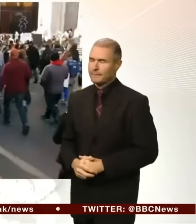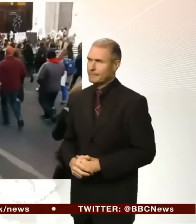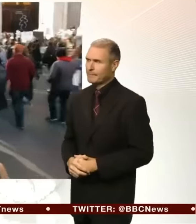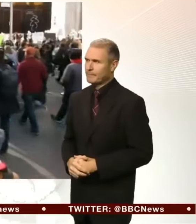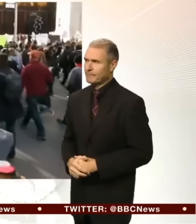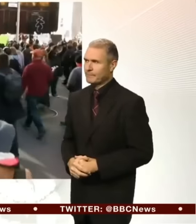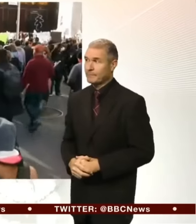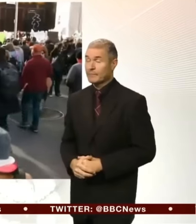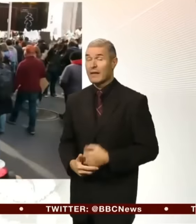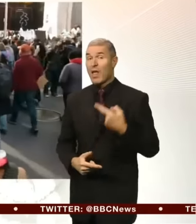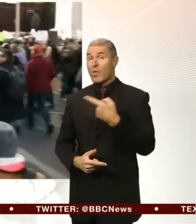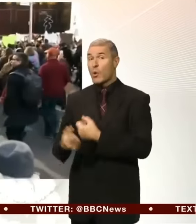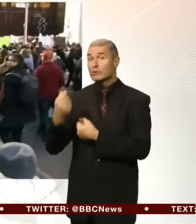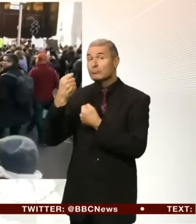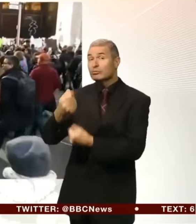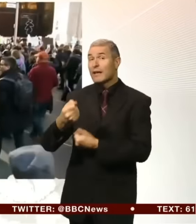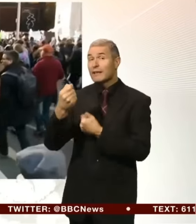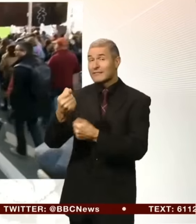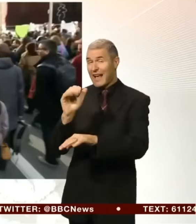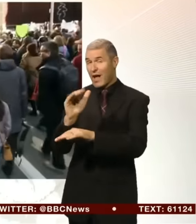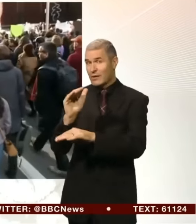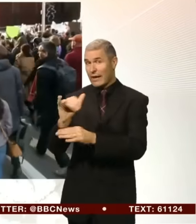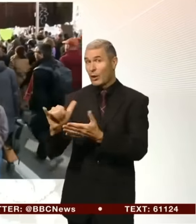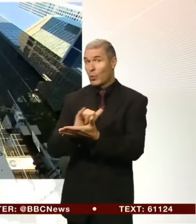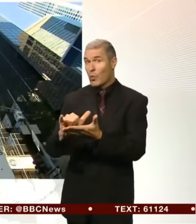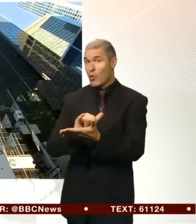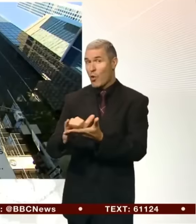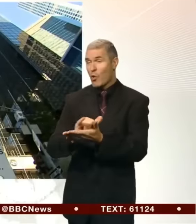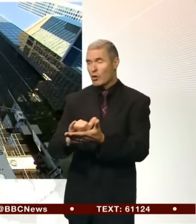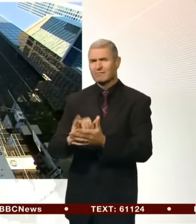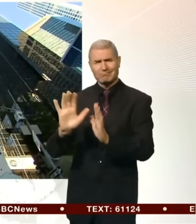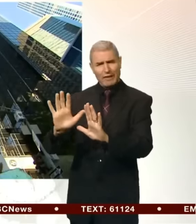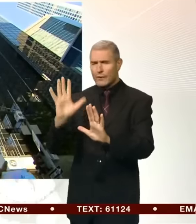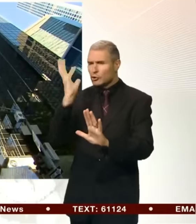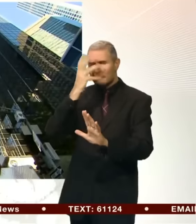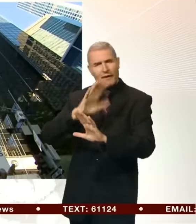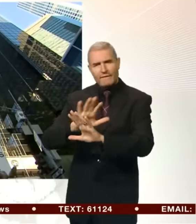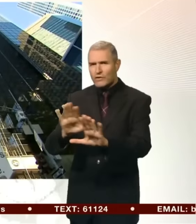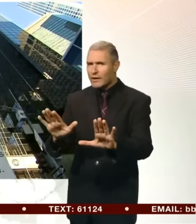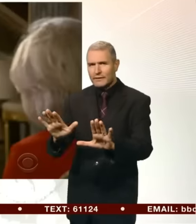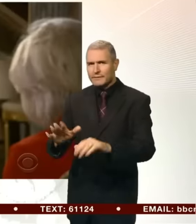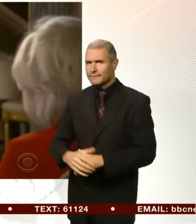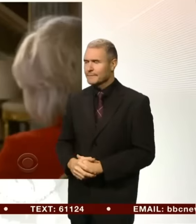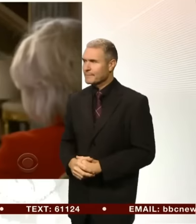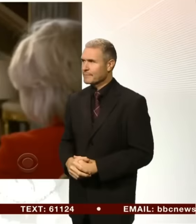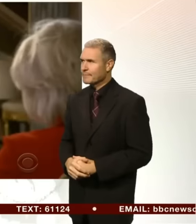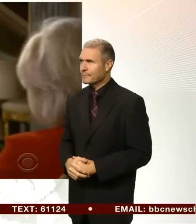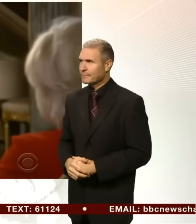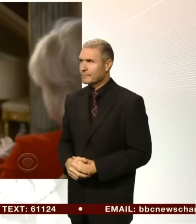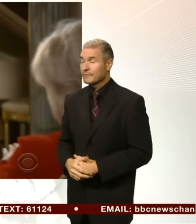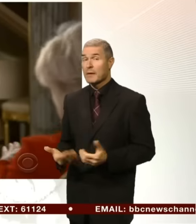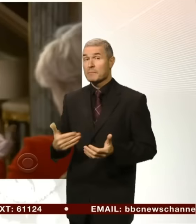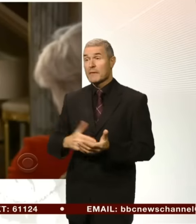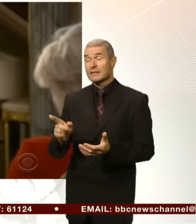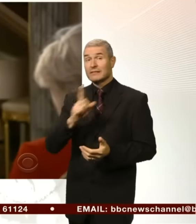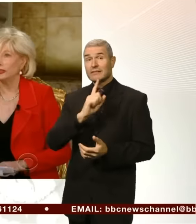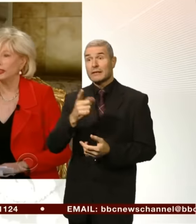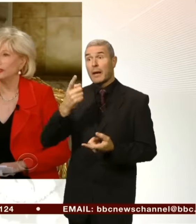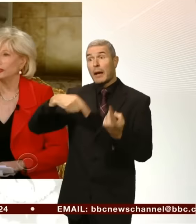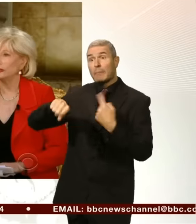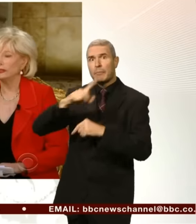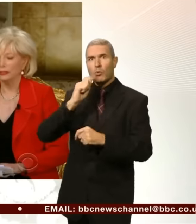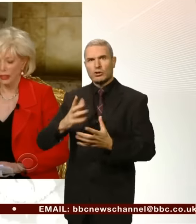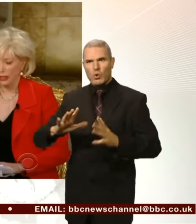Mr. Trump says those protesting outside his New York headquarters have nothing to be afraid of. And he has this message for anyone seeking